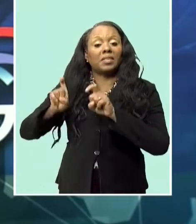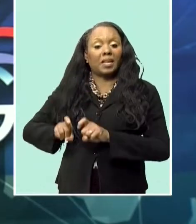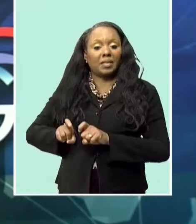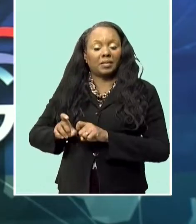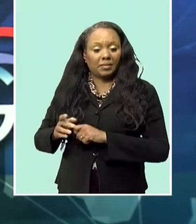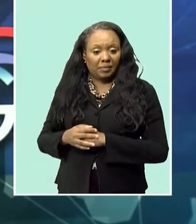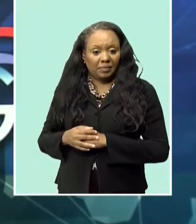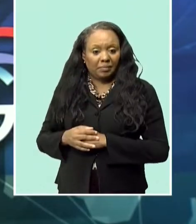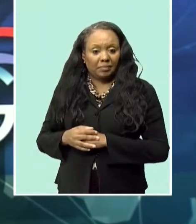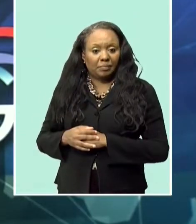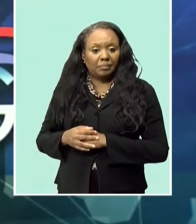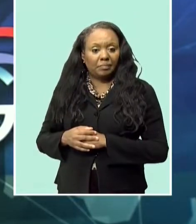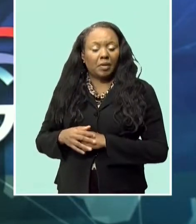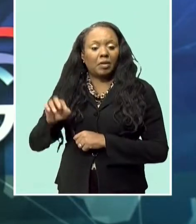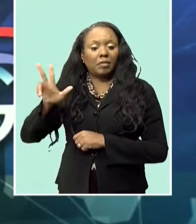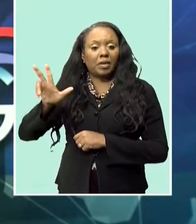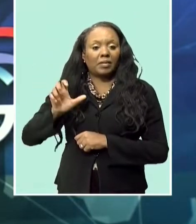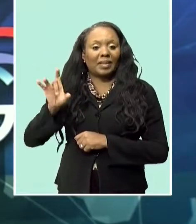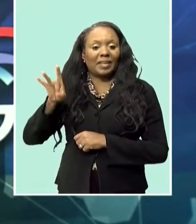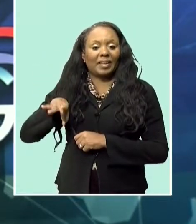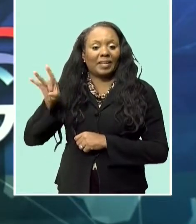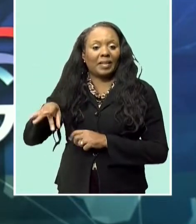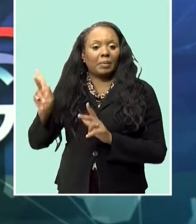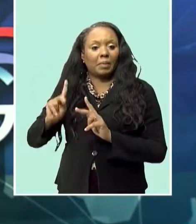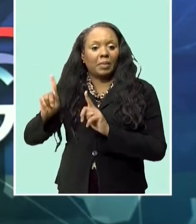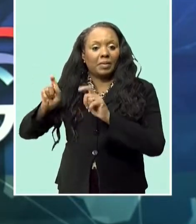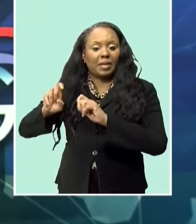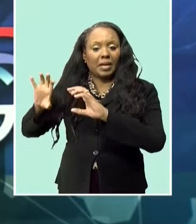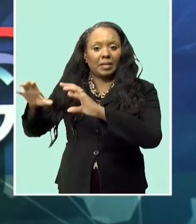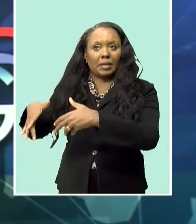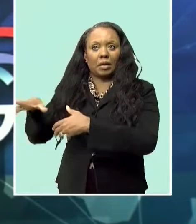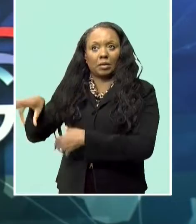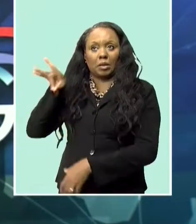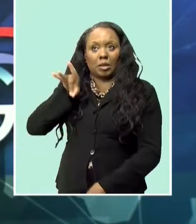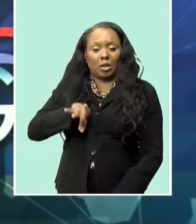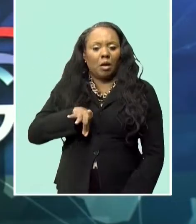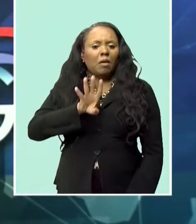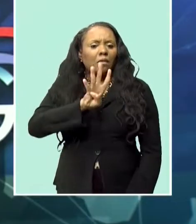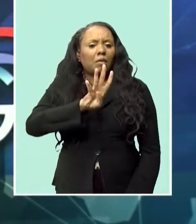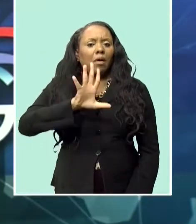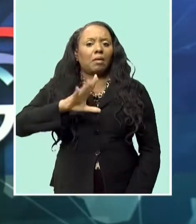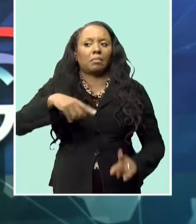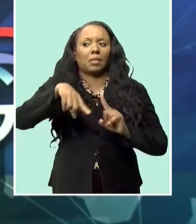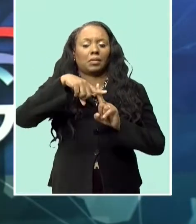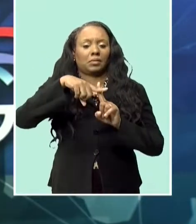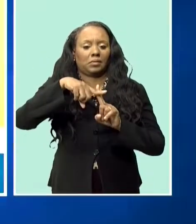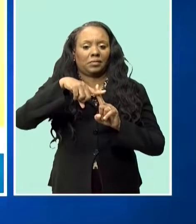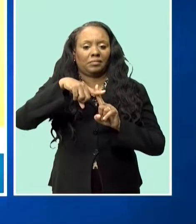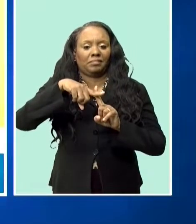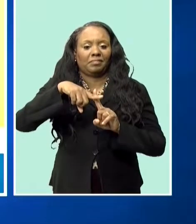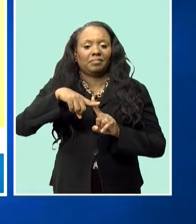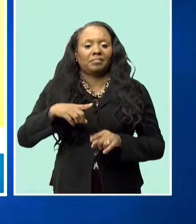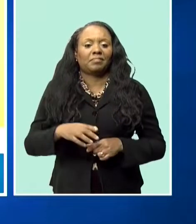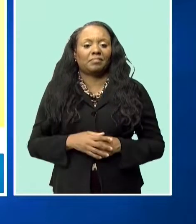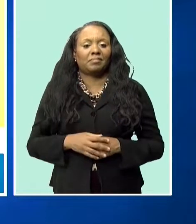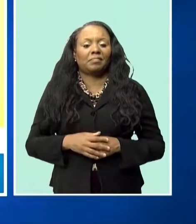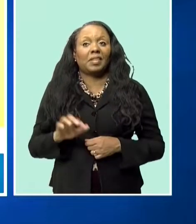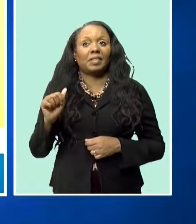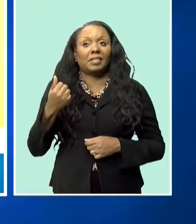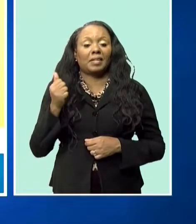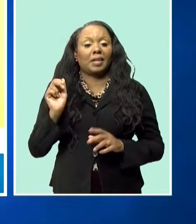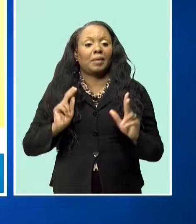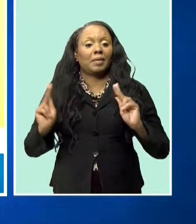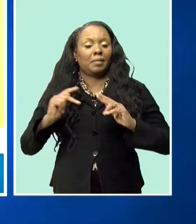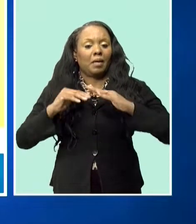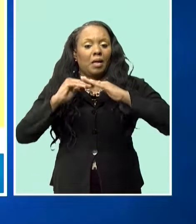27 males and 18 females, tested positive for COVID-19 yesterday. They were among the 388 tests conducted. The